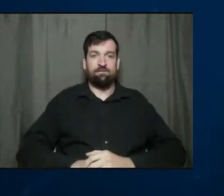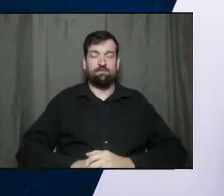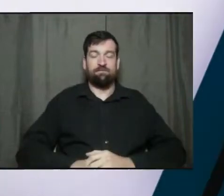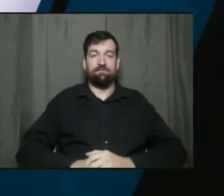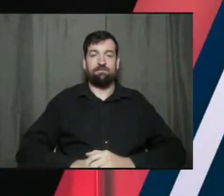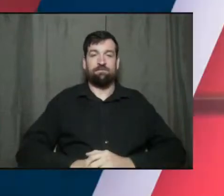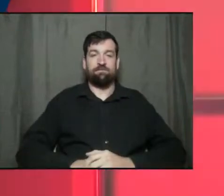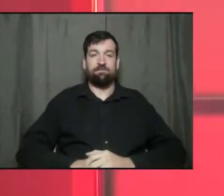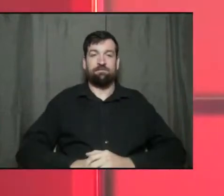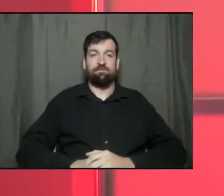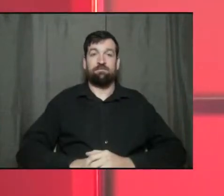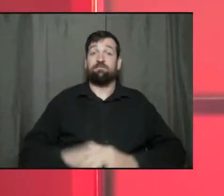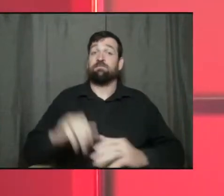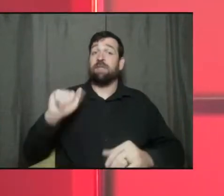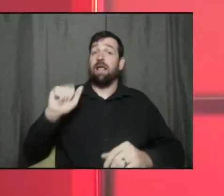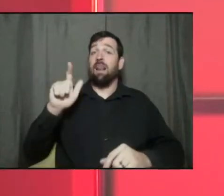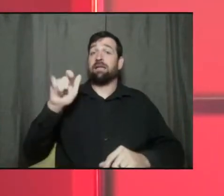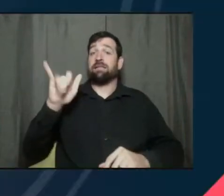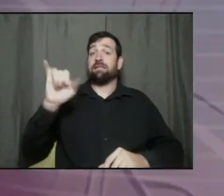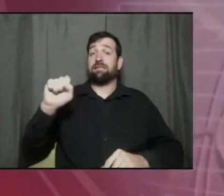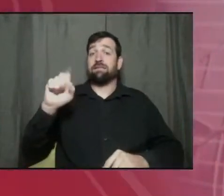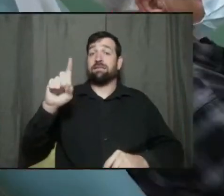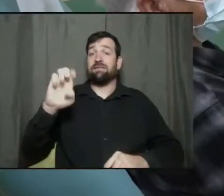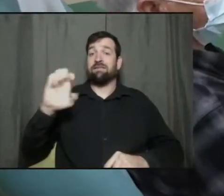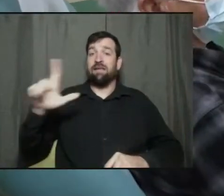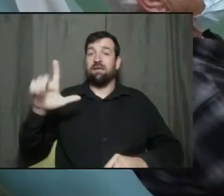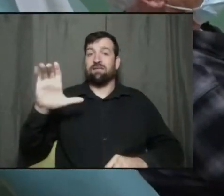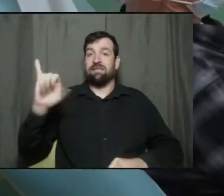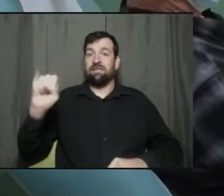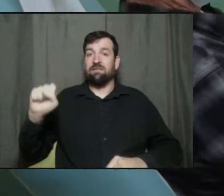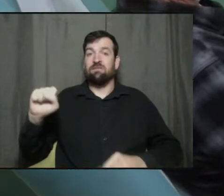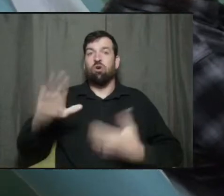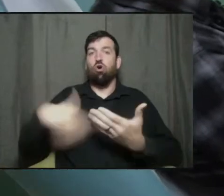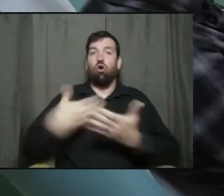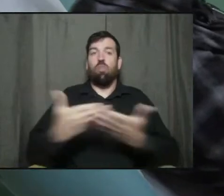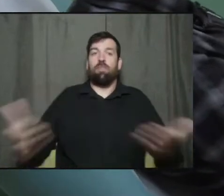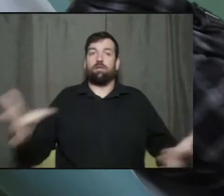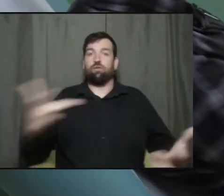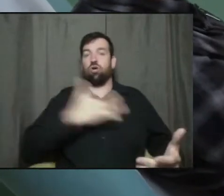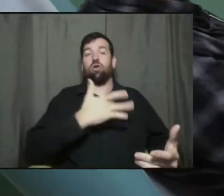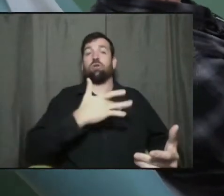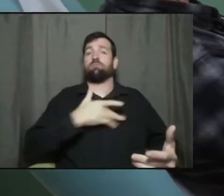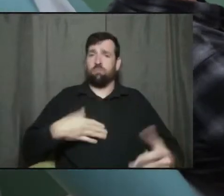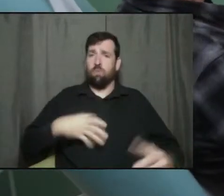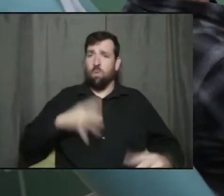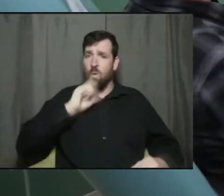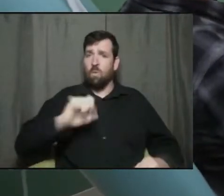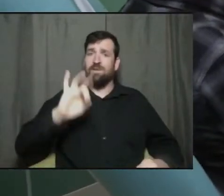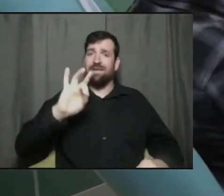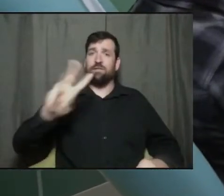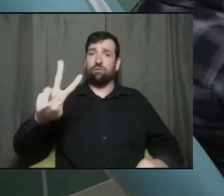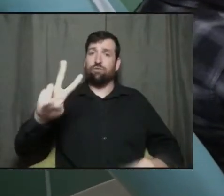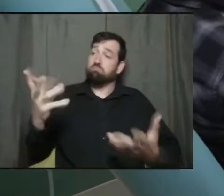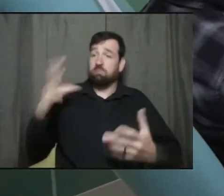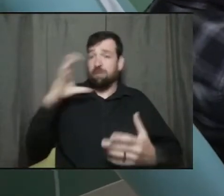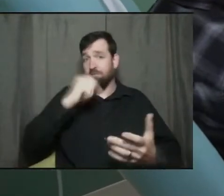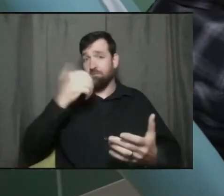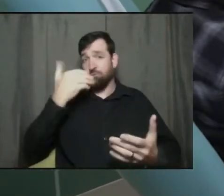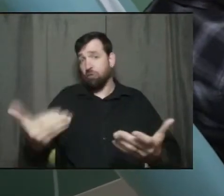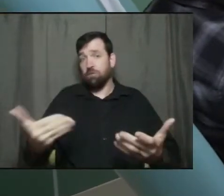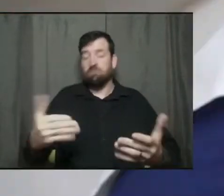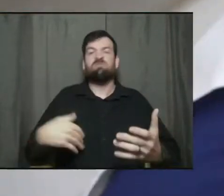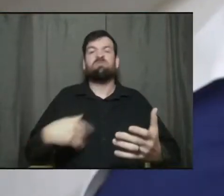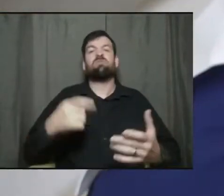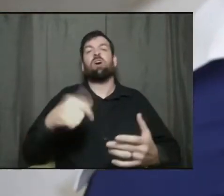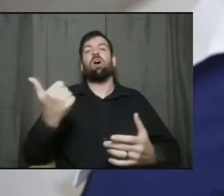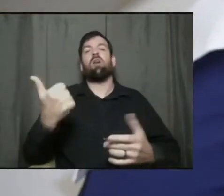I'm Alexis Del Cid. On the next All Things Heart. For an 82-year-old, I guess I'm doing pretty good. I'm going to take off your other shoe and sock also. From